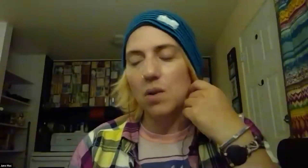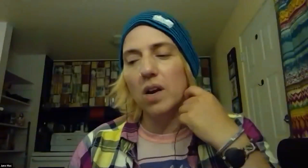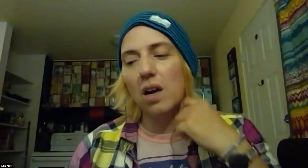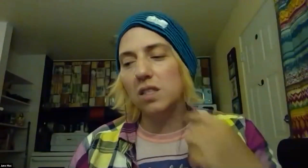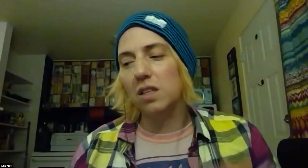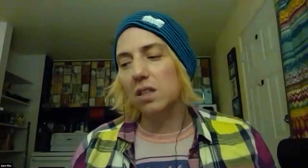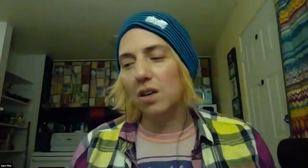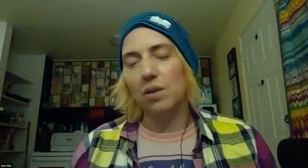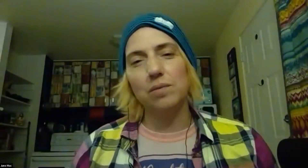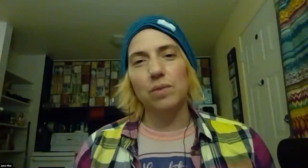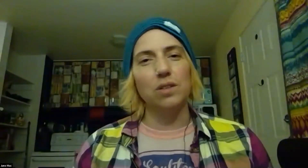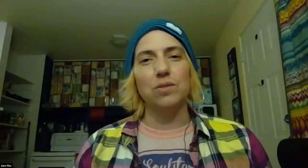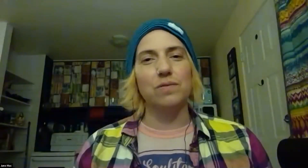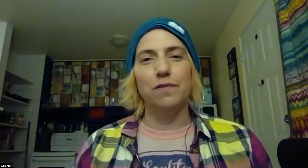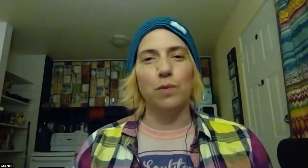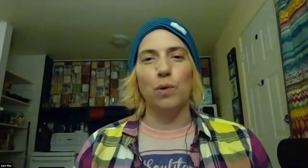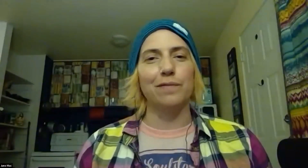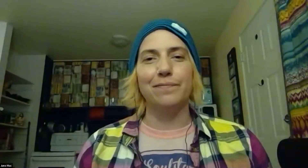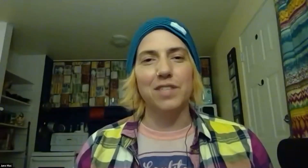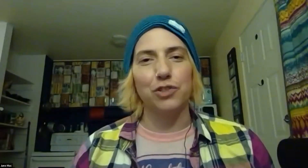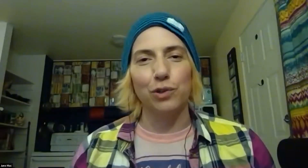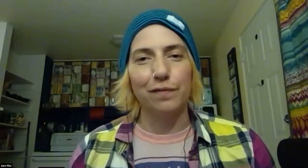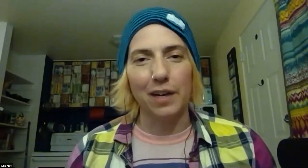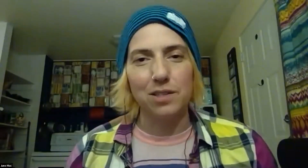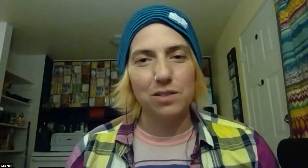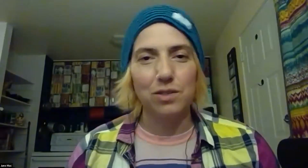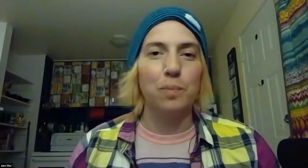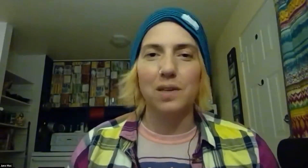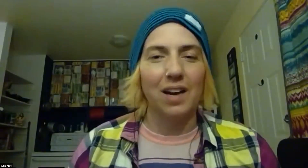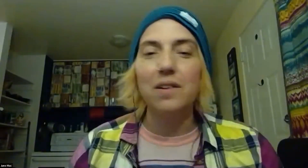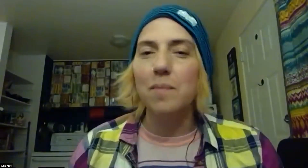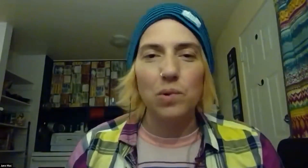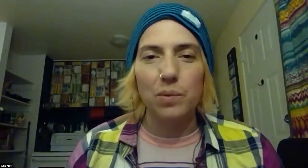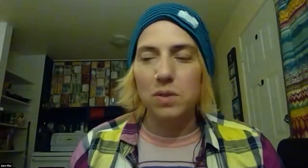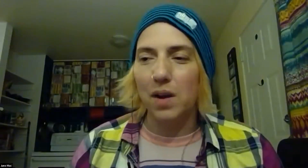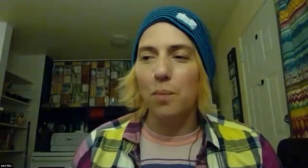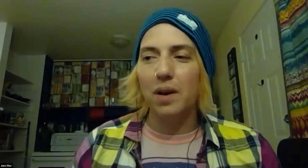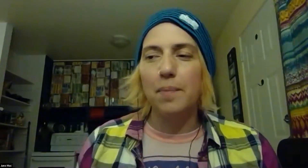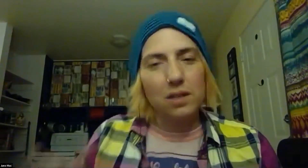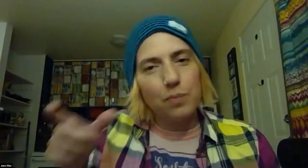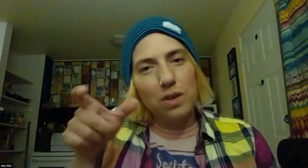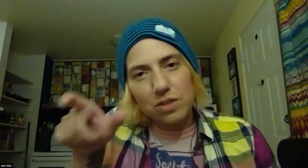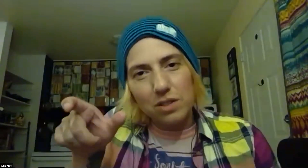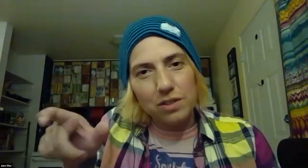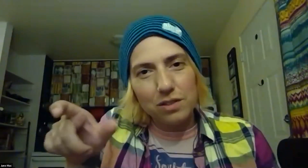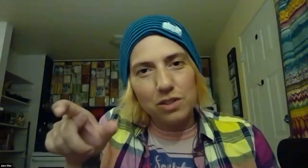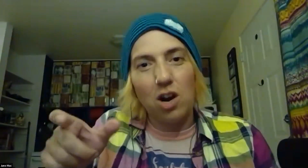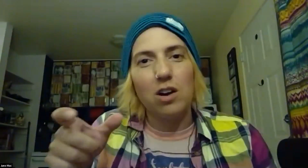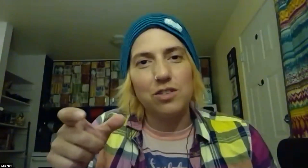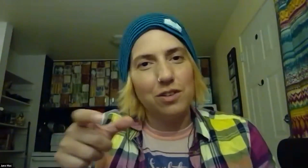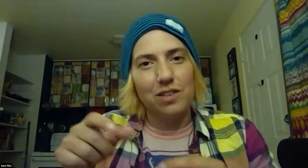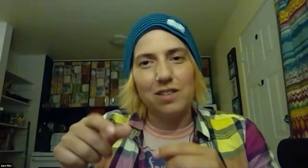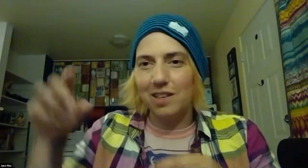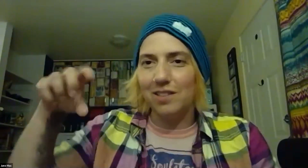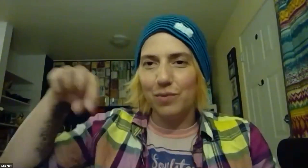than me, and we got into, one of those 4, 6-year-old fights. Stupid. I don't even remember what it was about, but I picked up one of those little